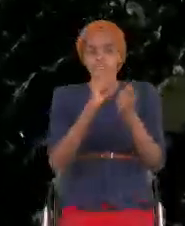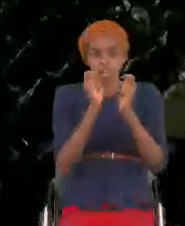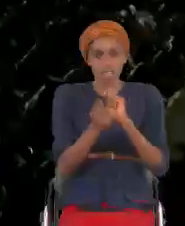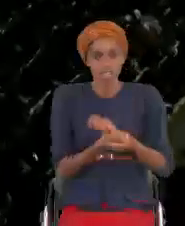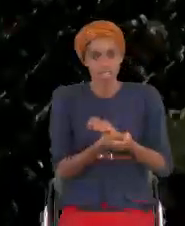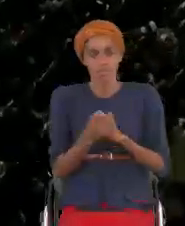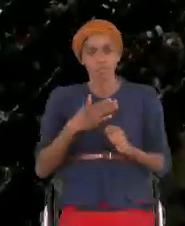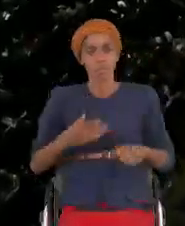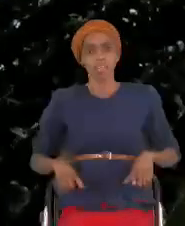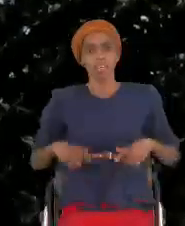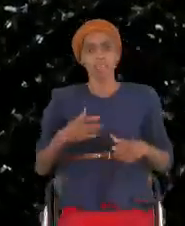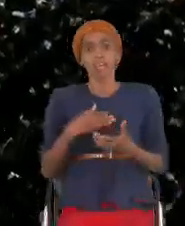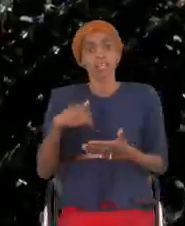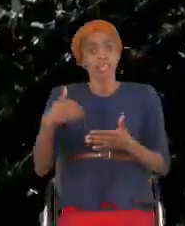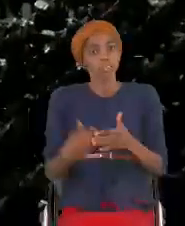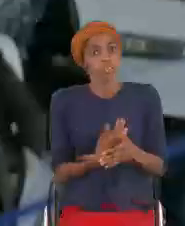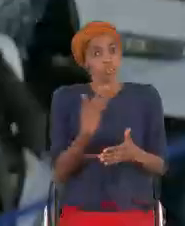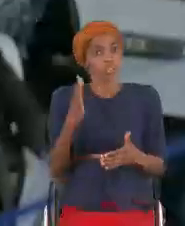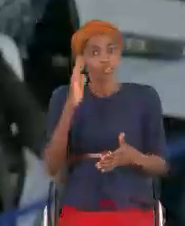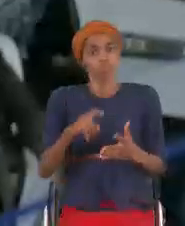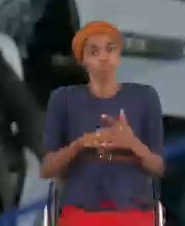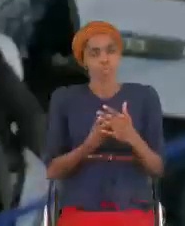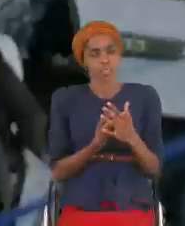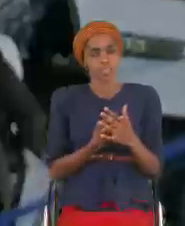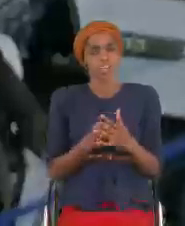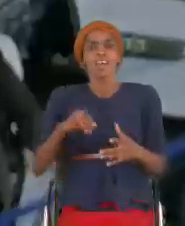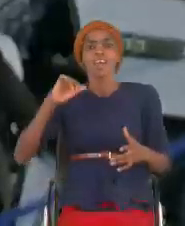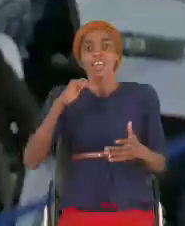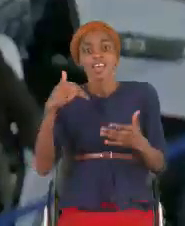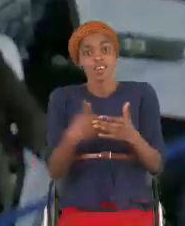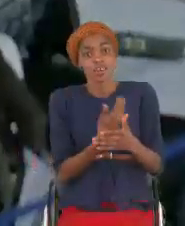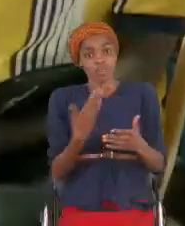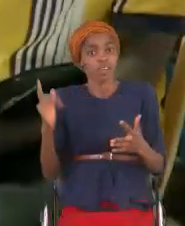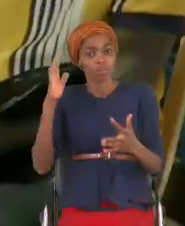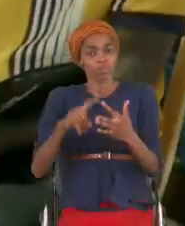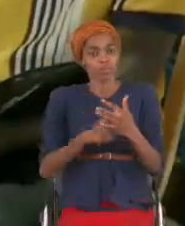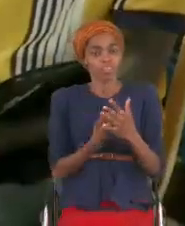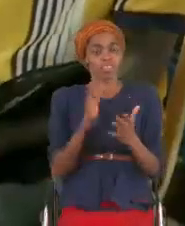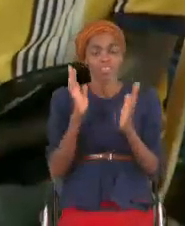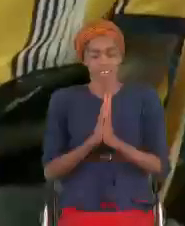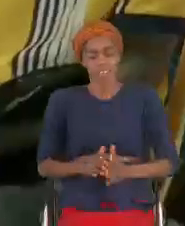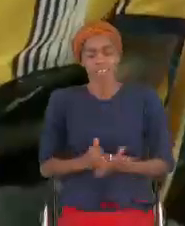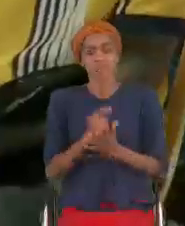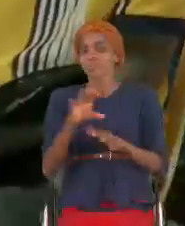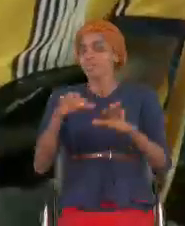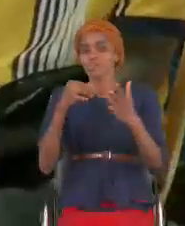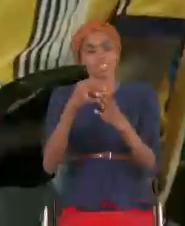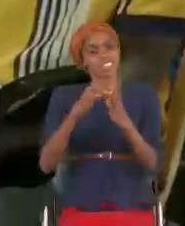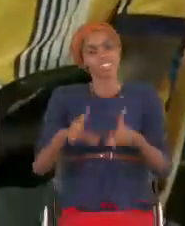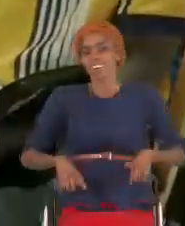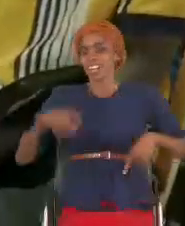a new thing will begin. I said a new thing will begin. He'll do it in your life